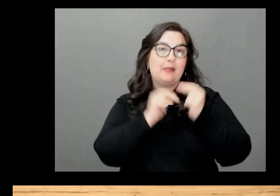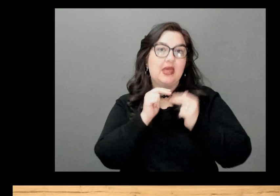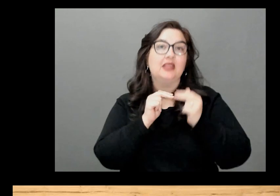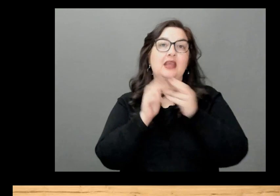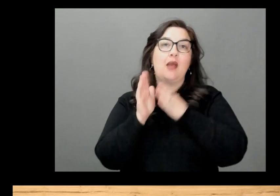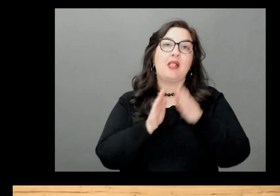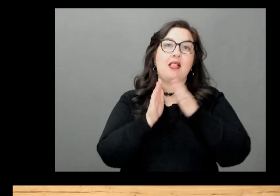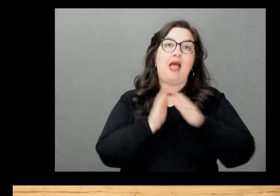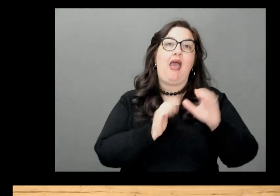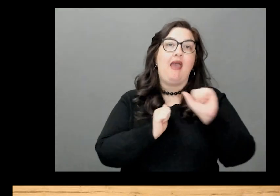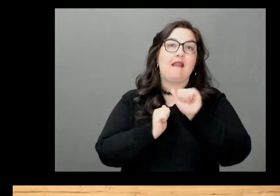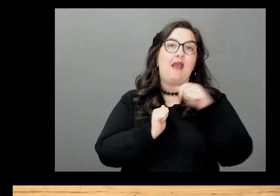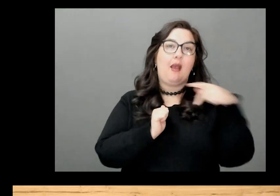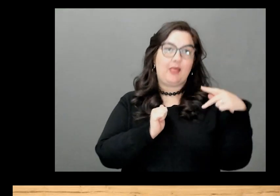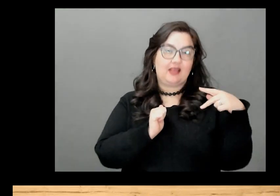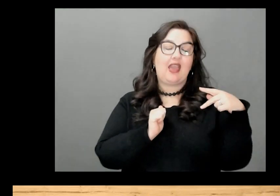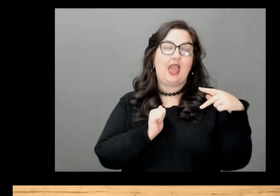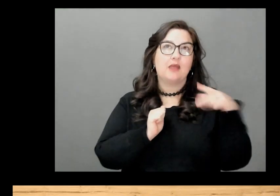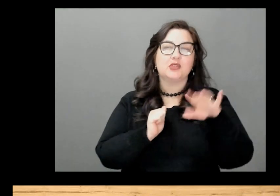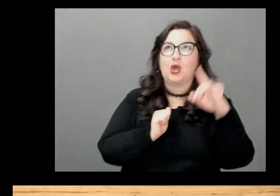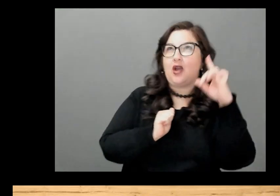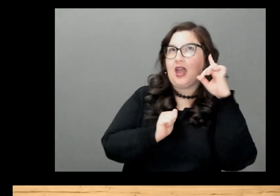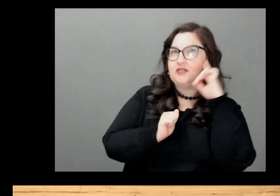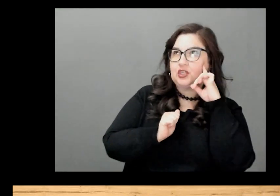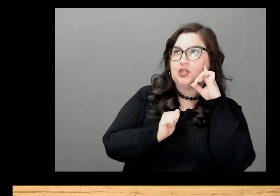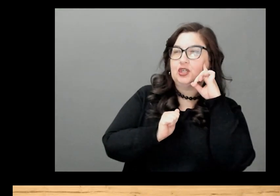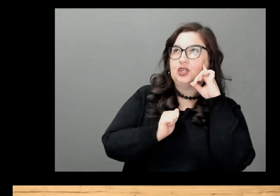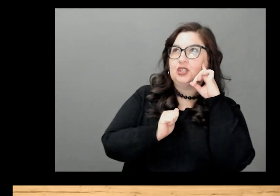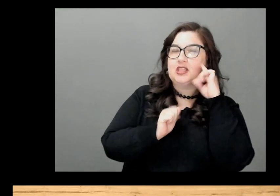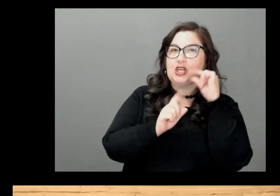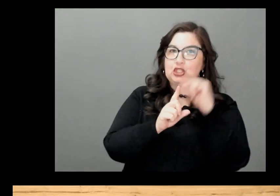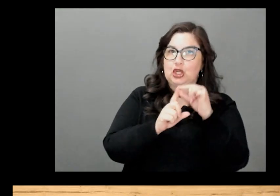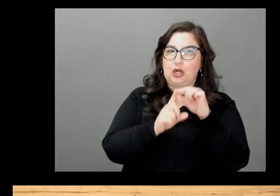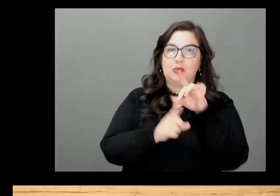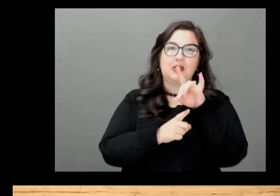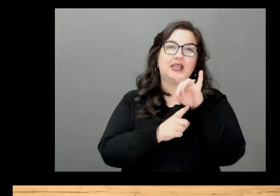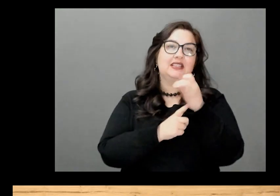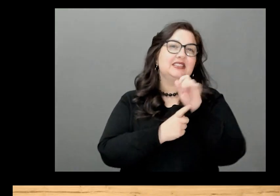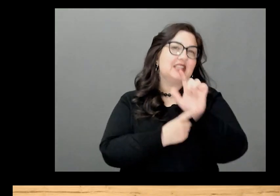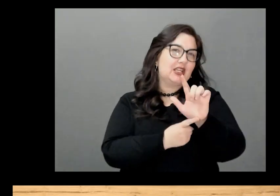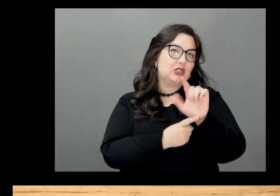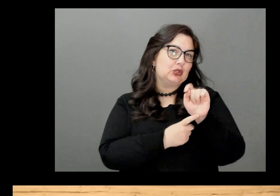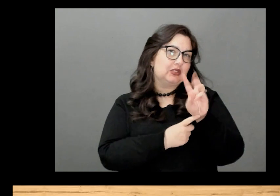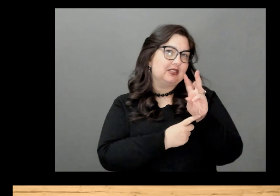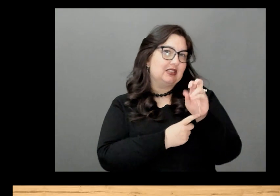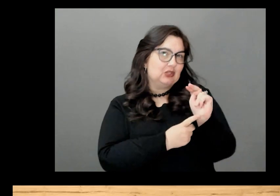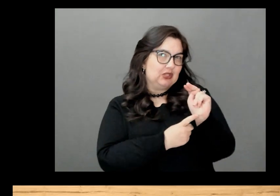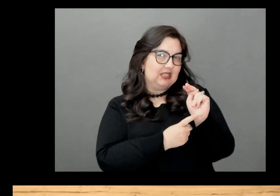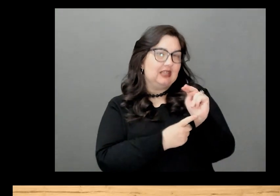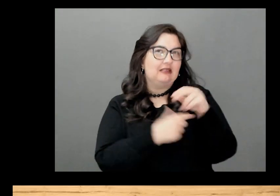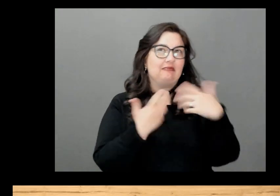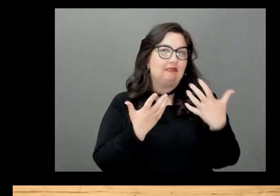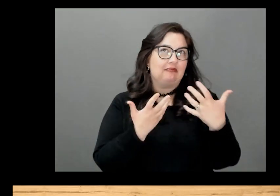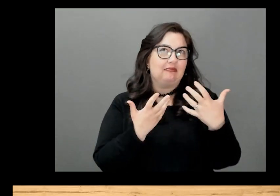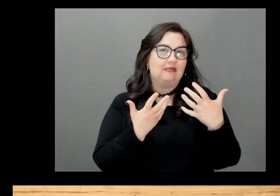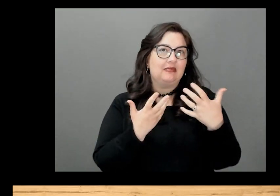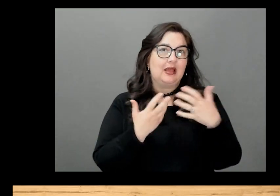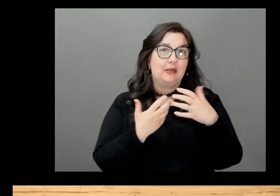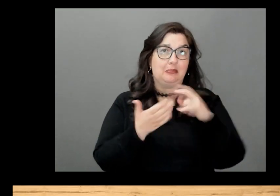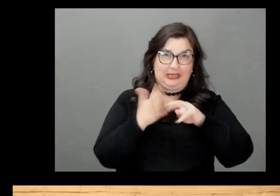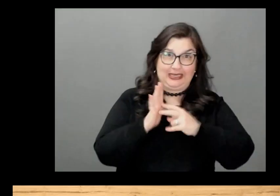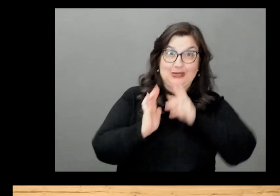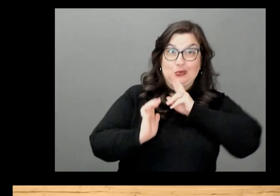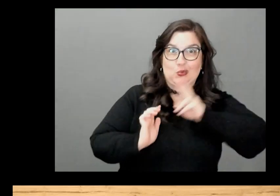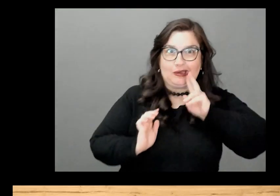applications. Okay, so I hear this term digital twin, and it makes me wonder, what are we twinning here? Are we talking about a twin of a